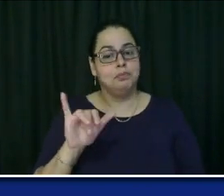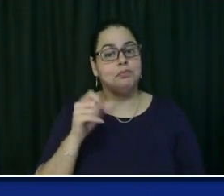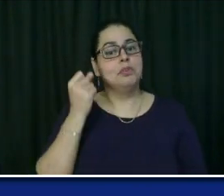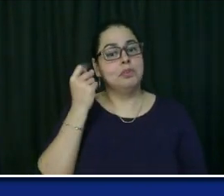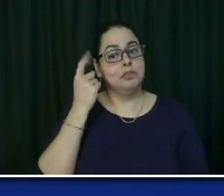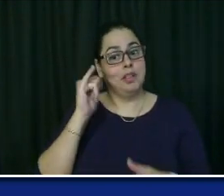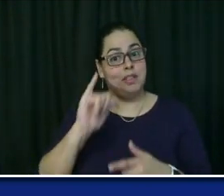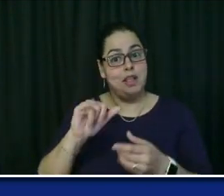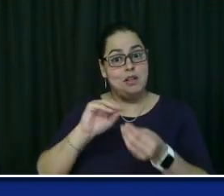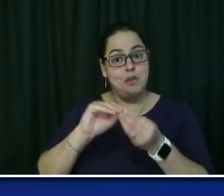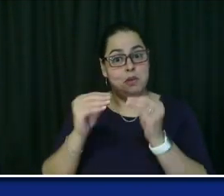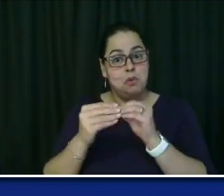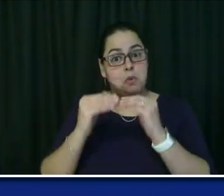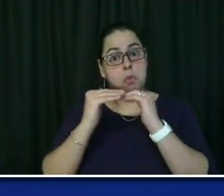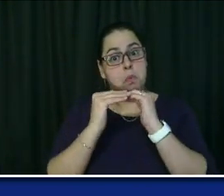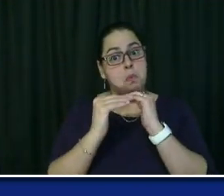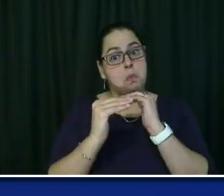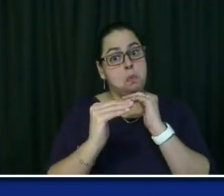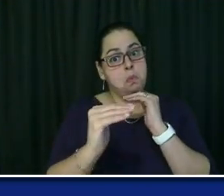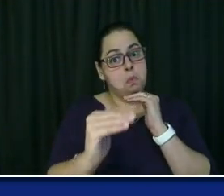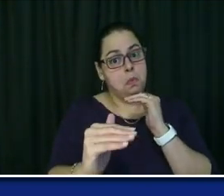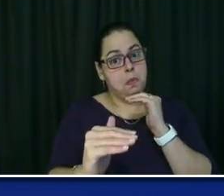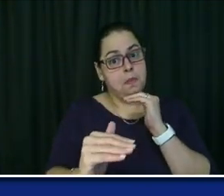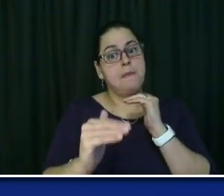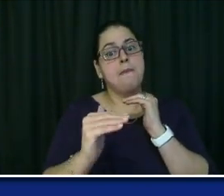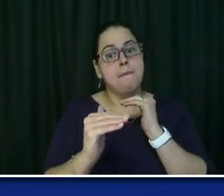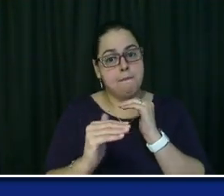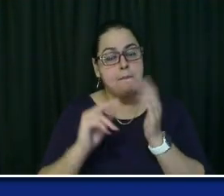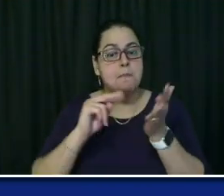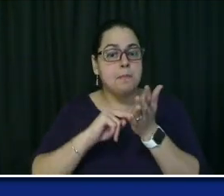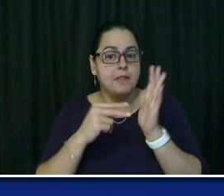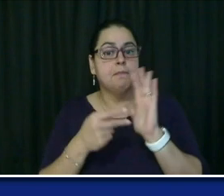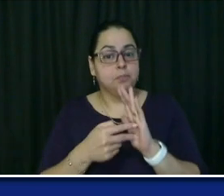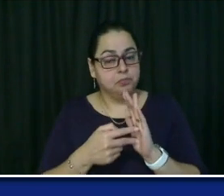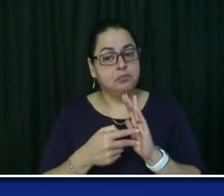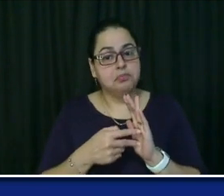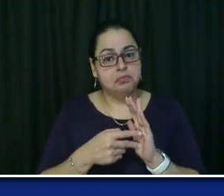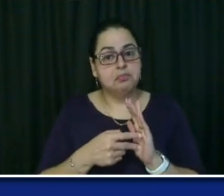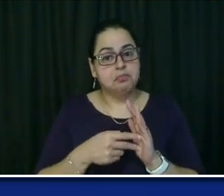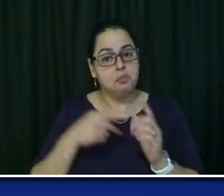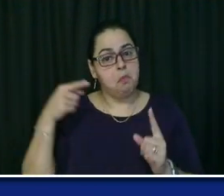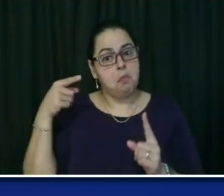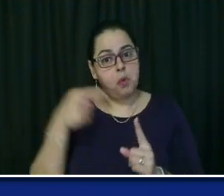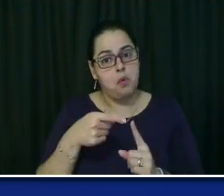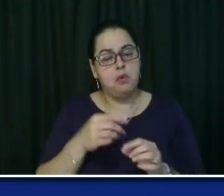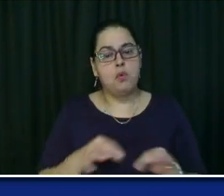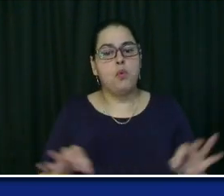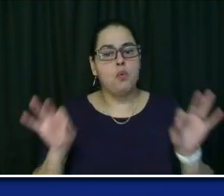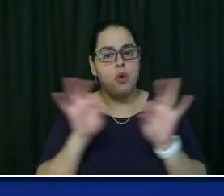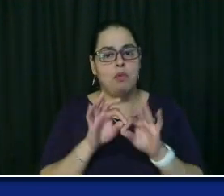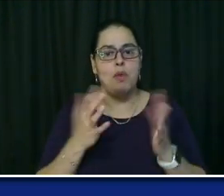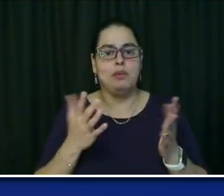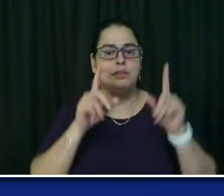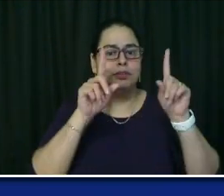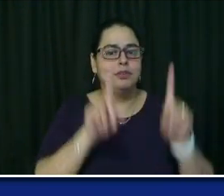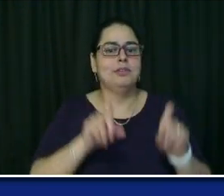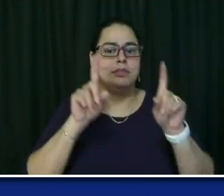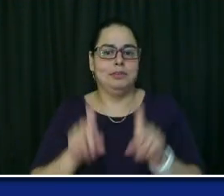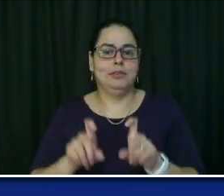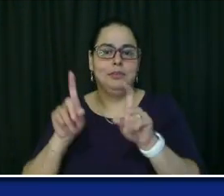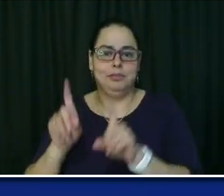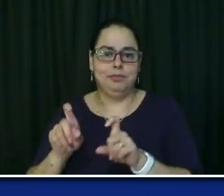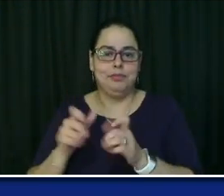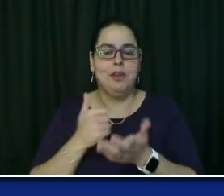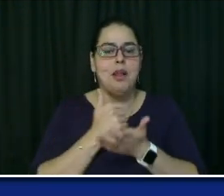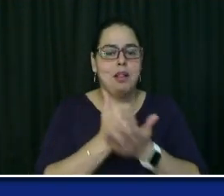a day, that's not an insignificant number of new cases, but it's proportionate to the number of people we're testing at that 1% ratio. When we see that number